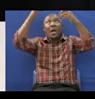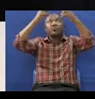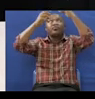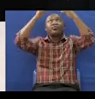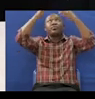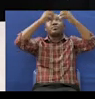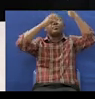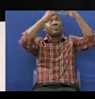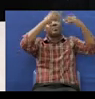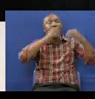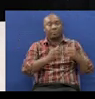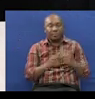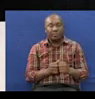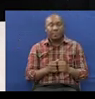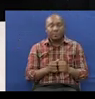To make